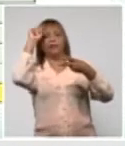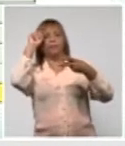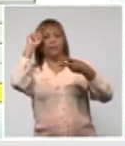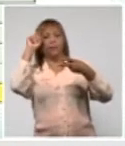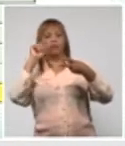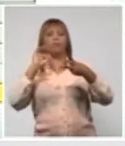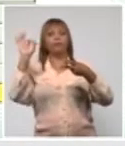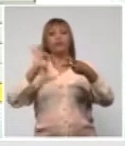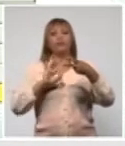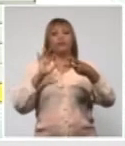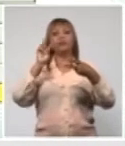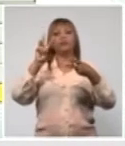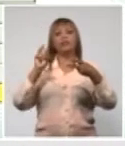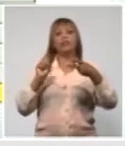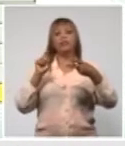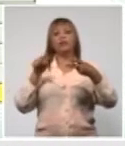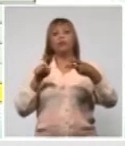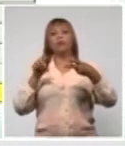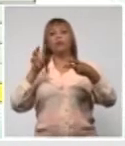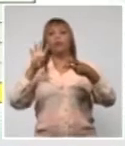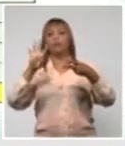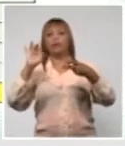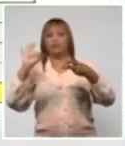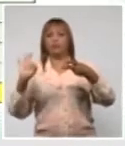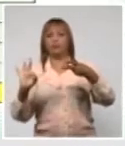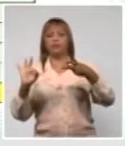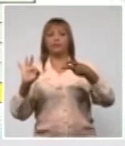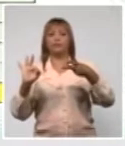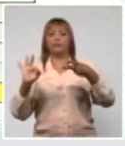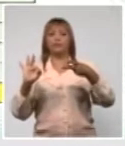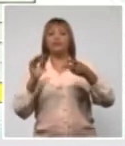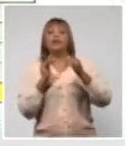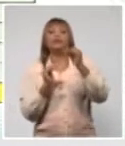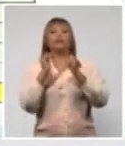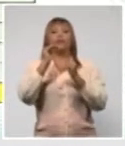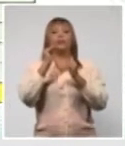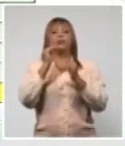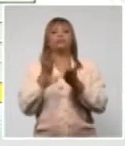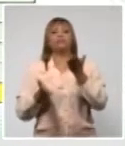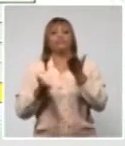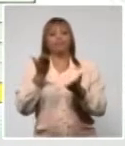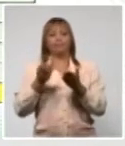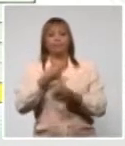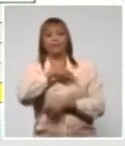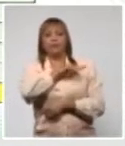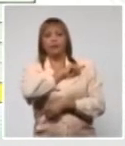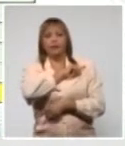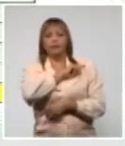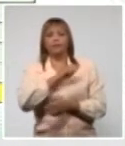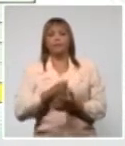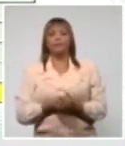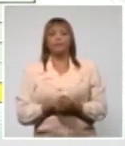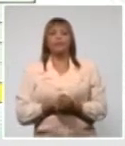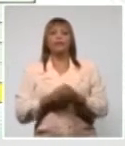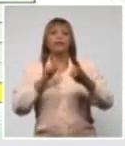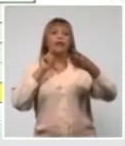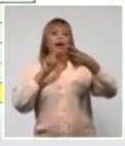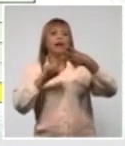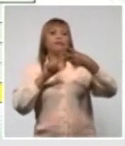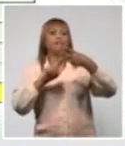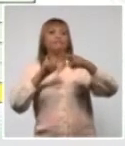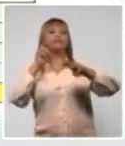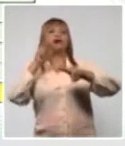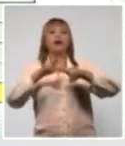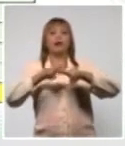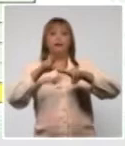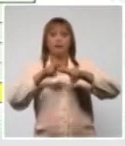Havana's rate decreases to 9.84, a figure below 10, what shows that we are on the